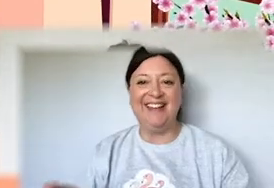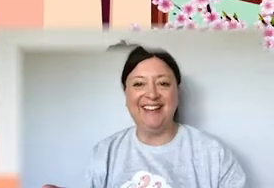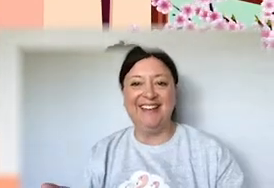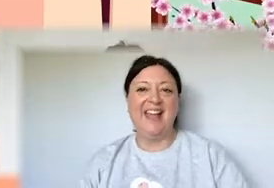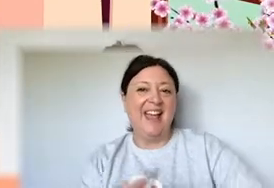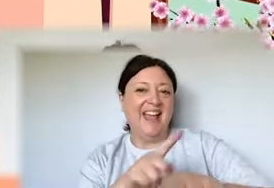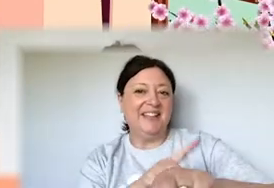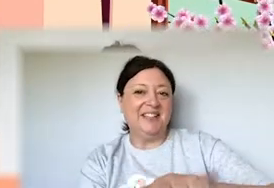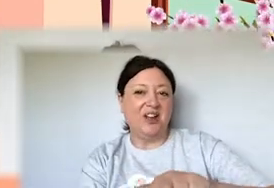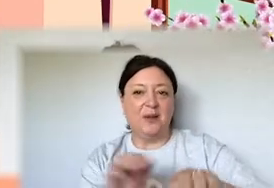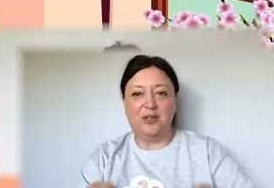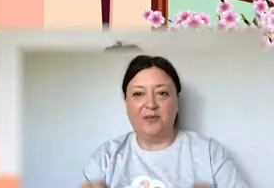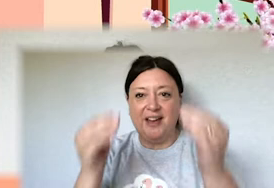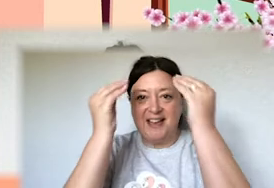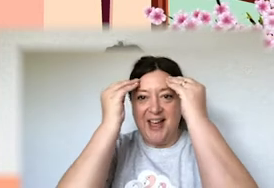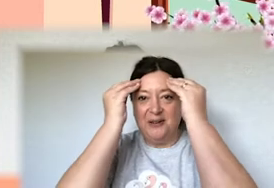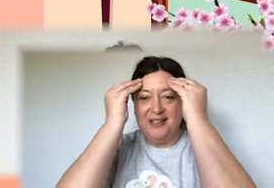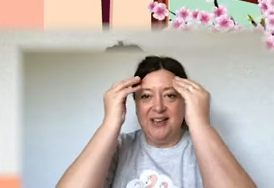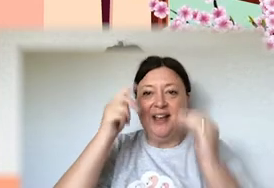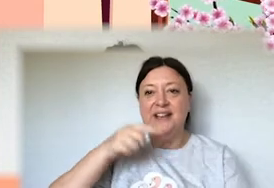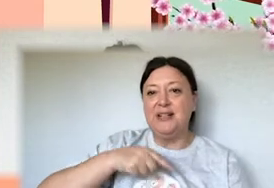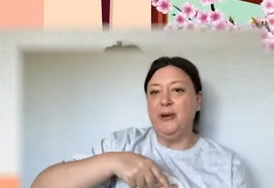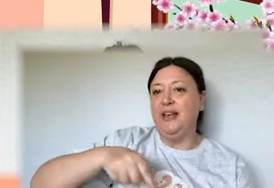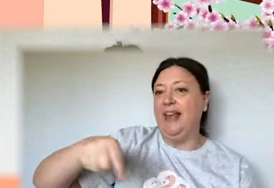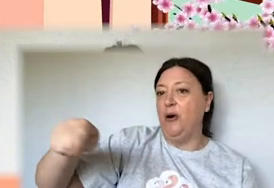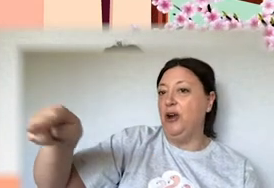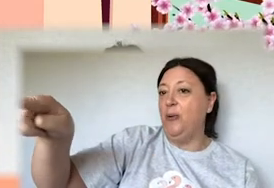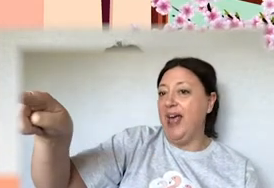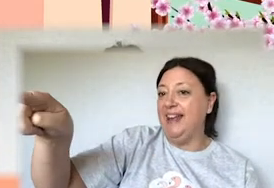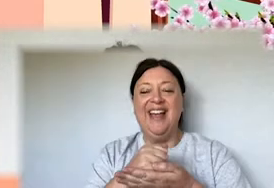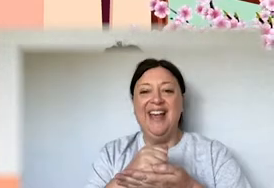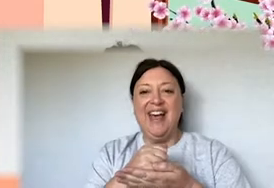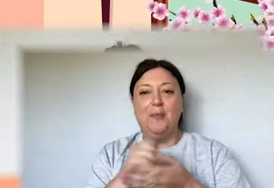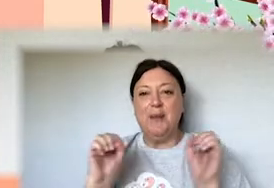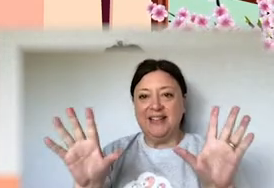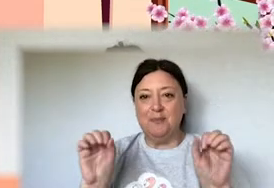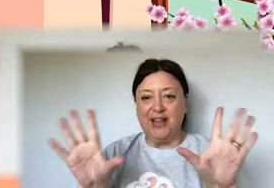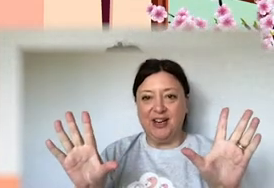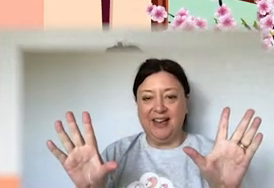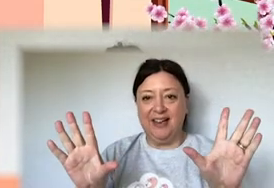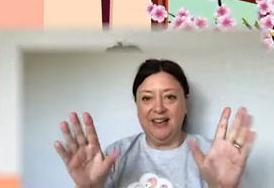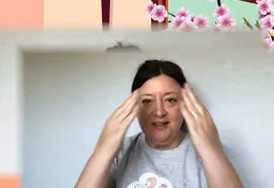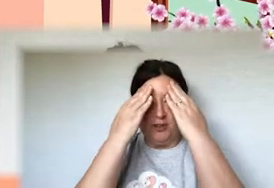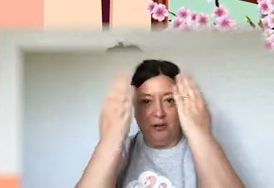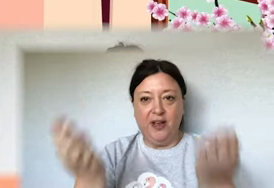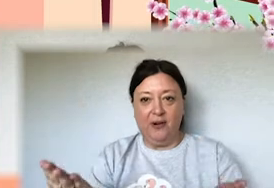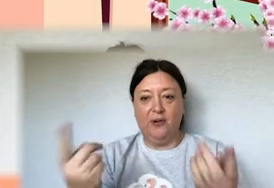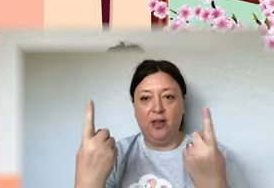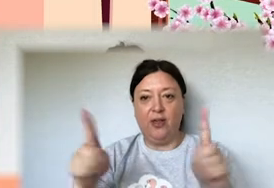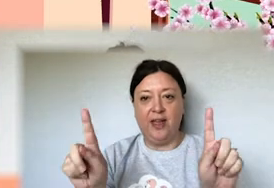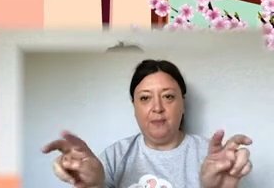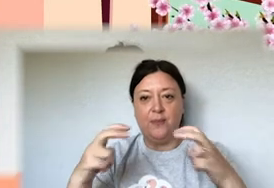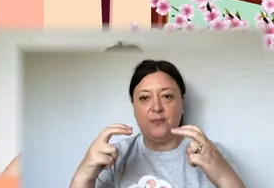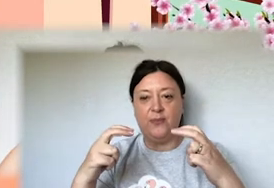It's Madam Butterfly. We're going to learn all about butterflies and the country Japan